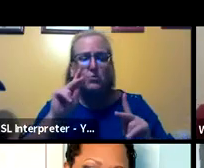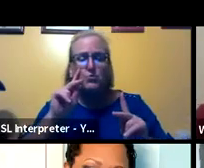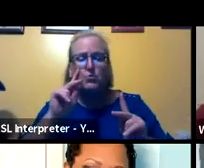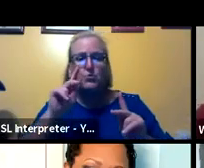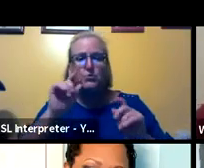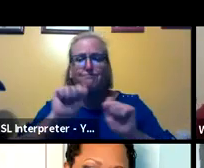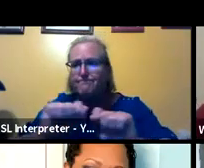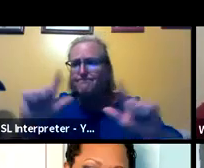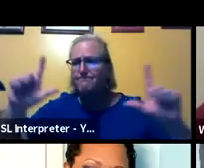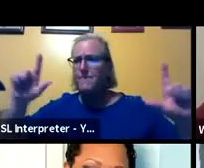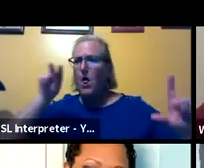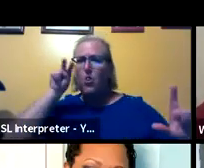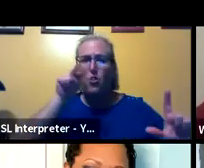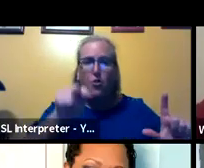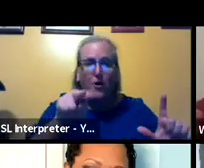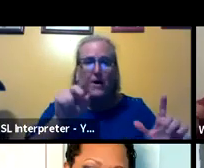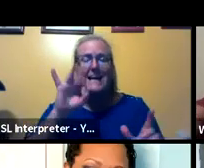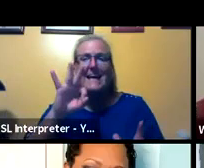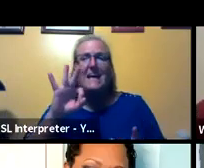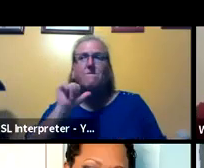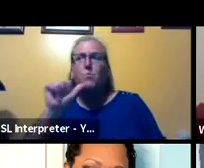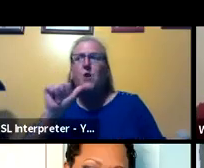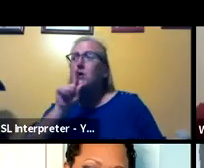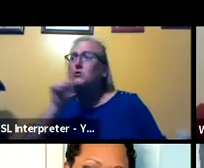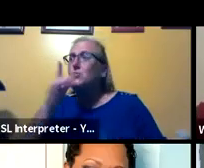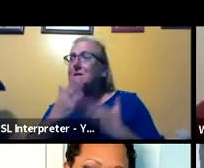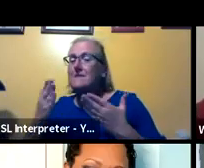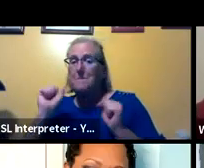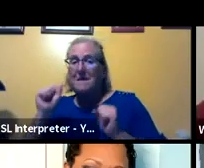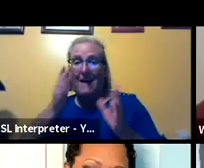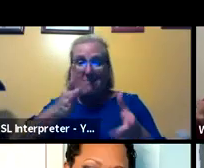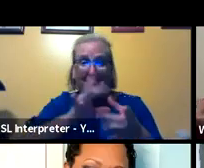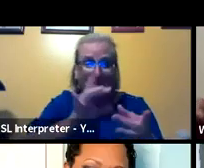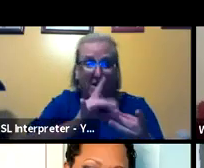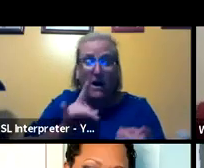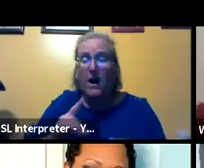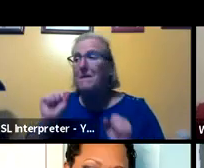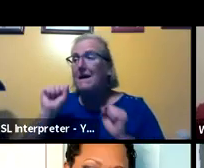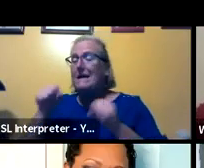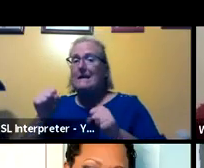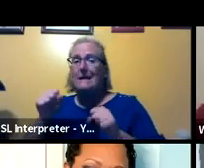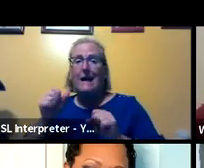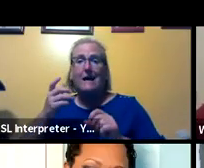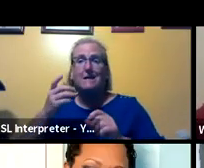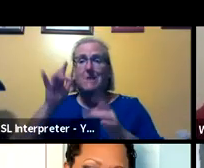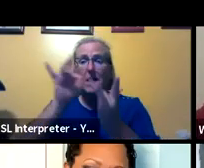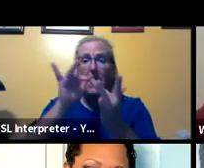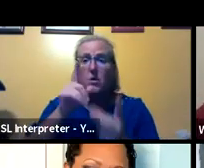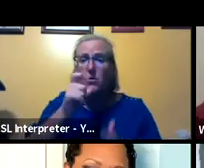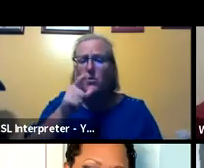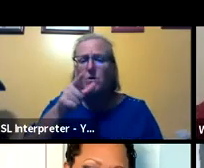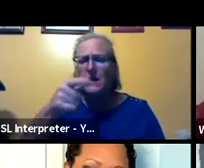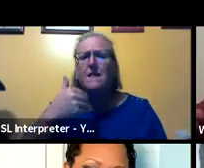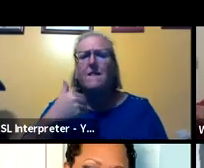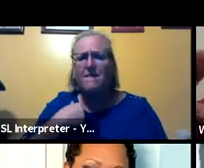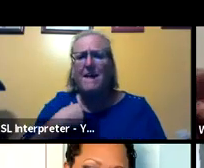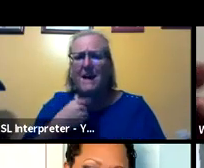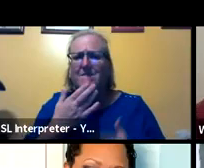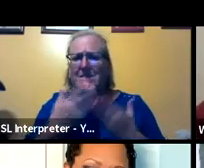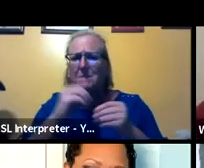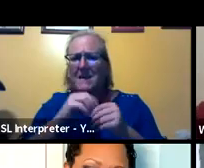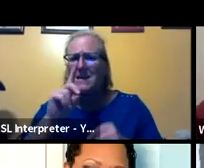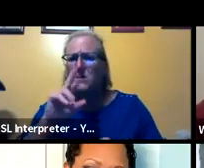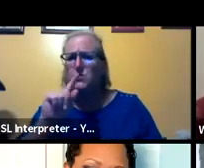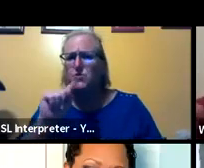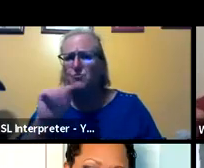if they're unsure about something, to ask a question or leave a comment? There's a comprehensive document that's in draft form currently.